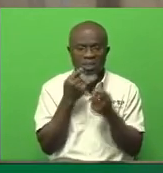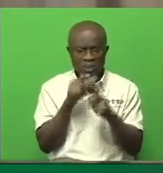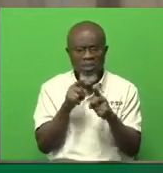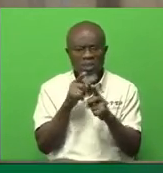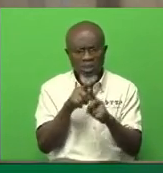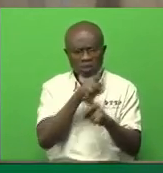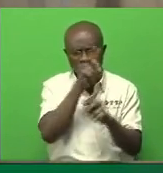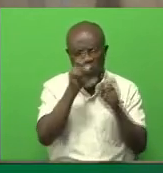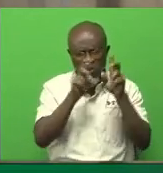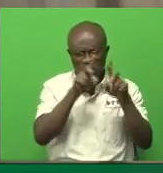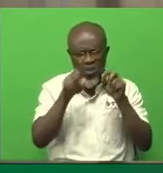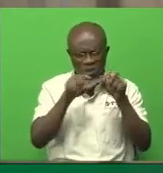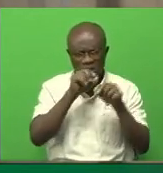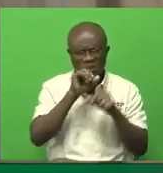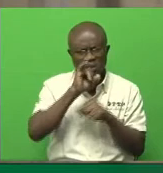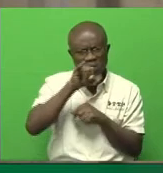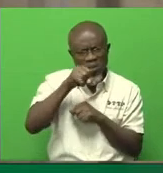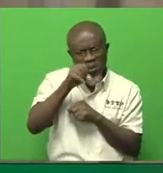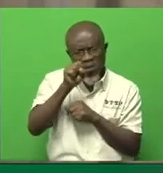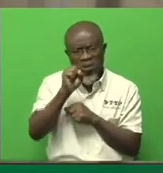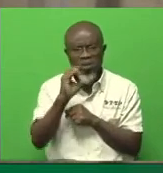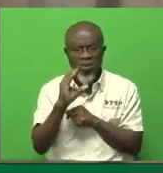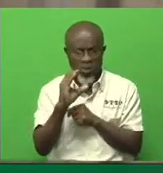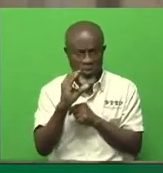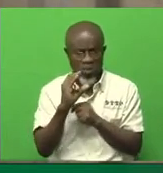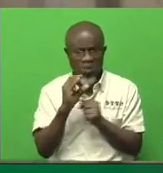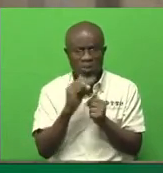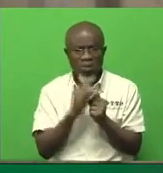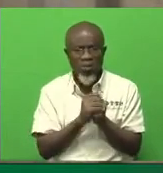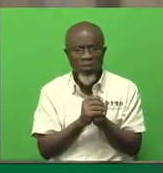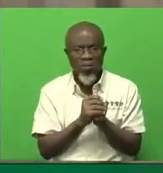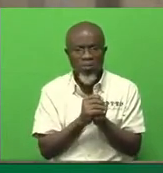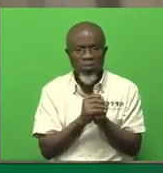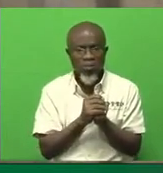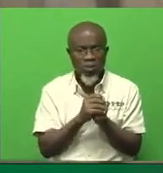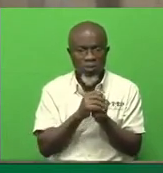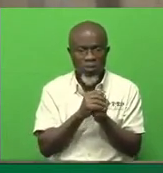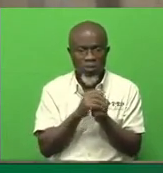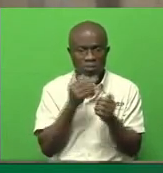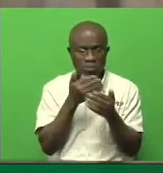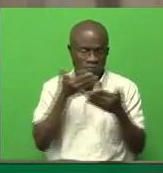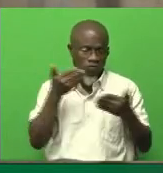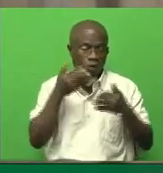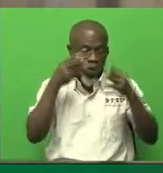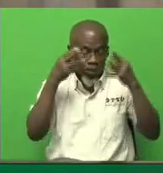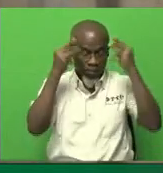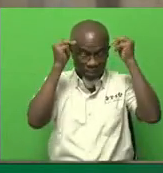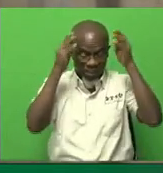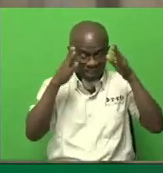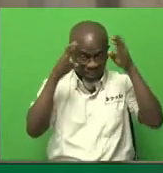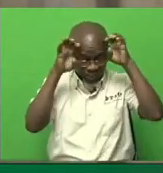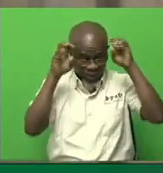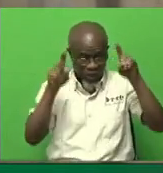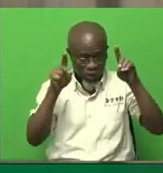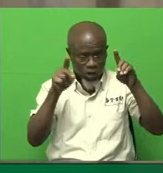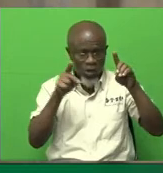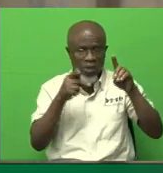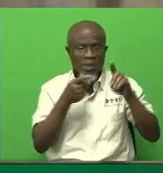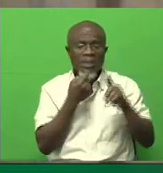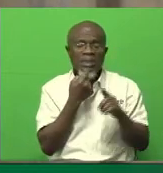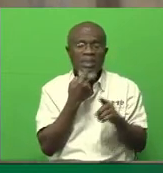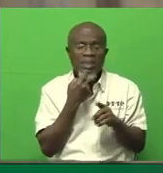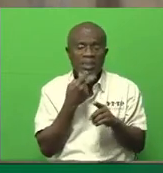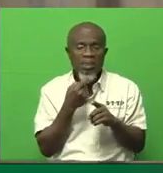former minister of Education talking about the fact that the passes they were